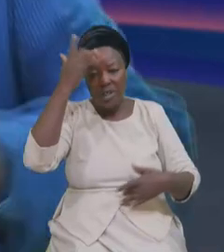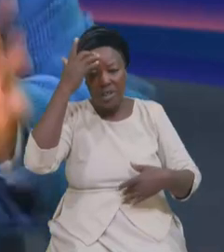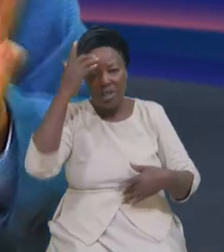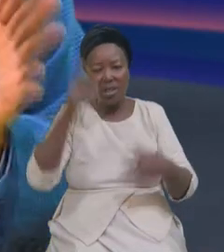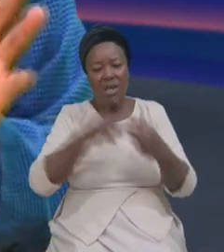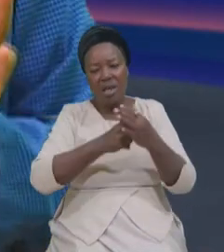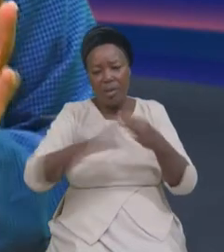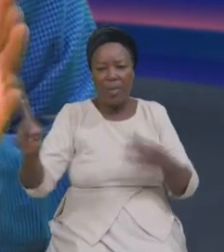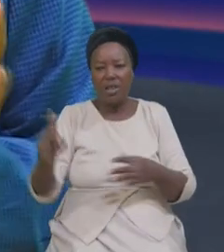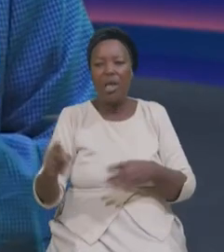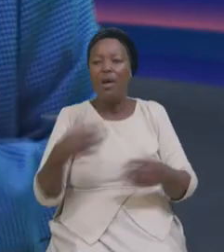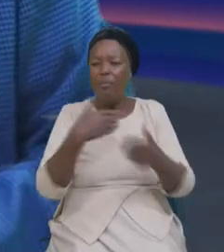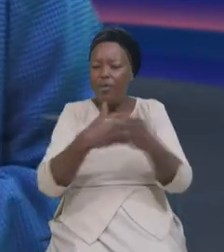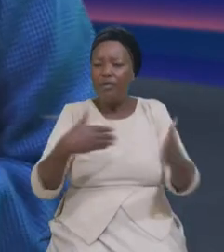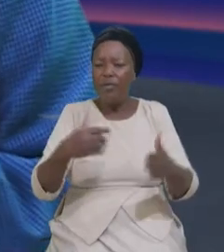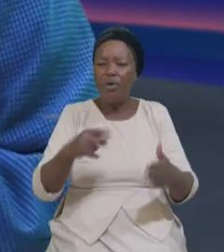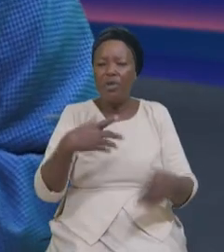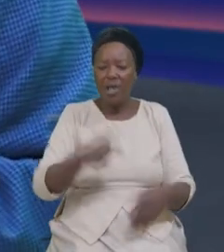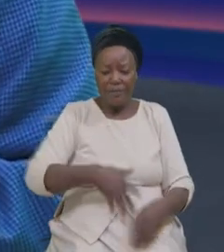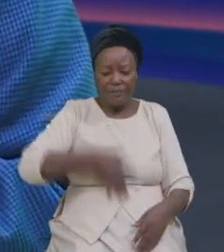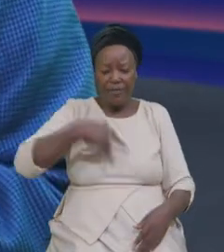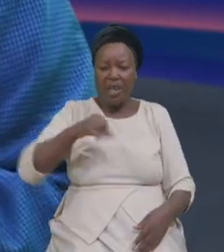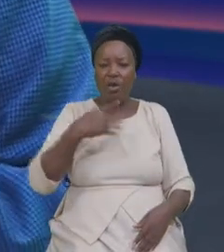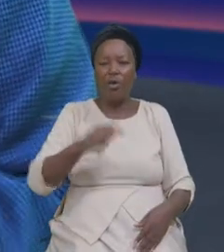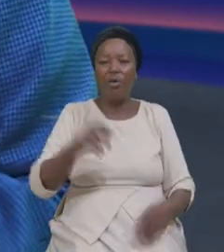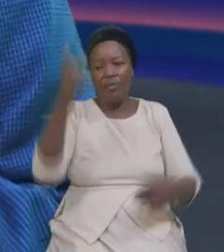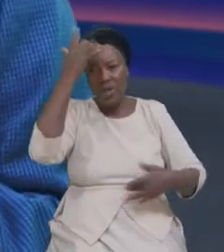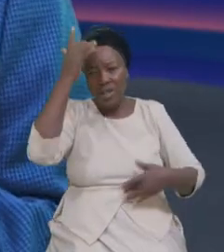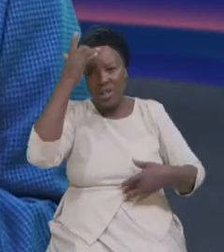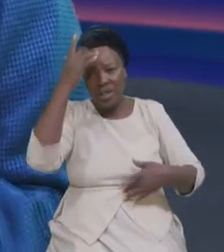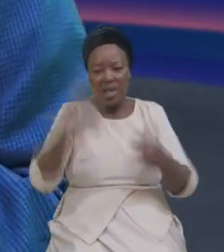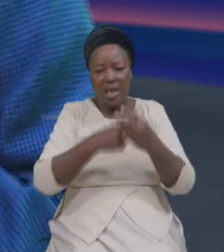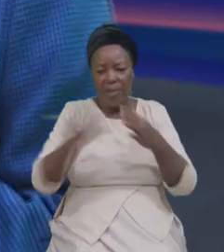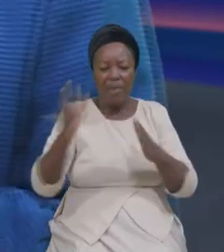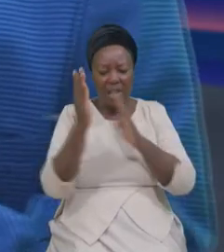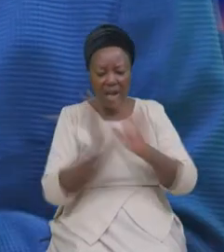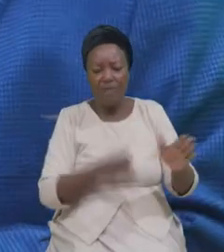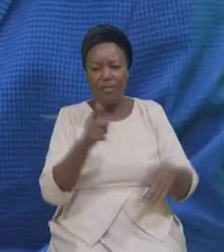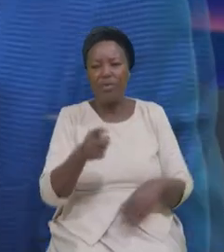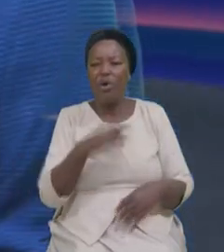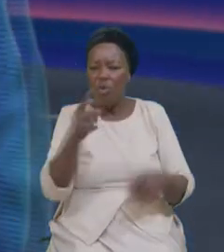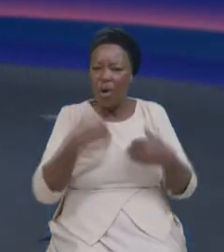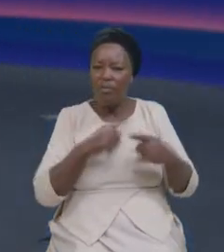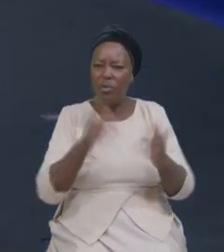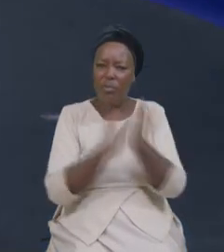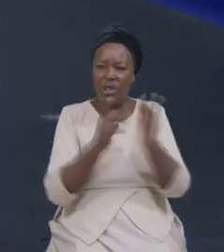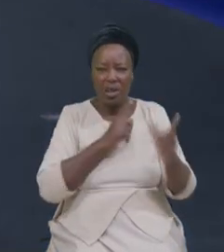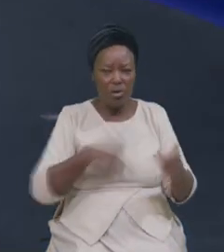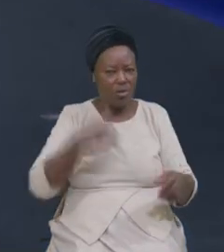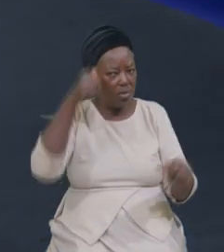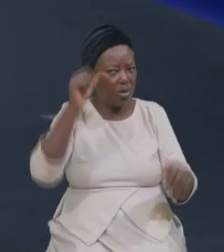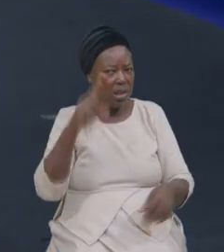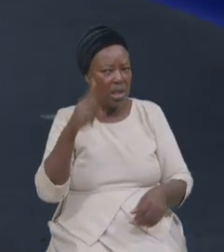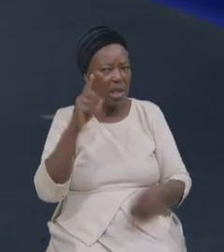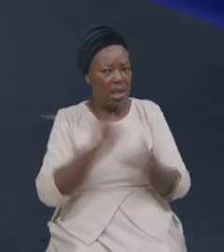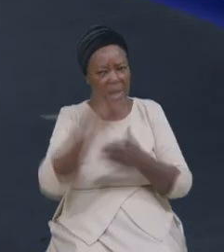him before the feeling of diseases depart. You understand, that man came to